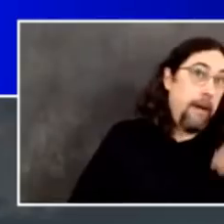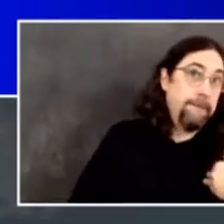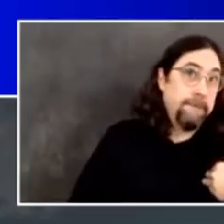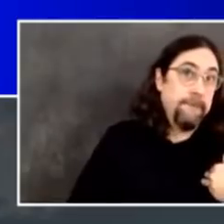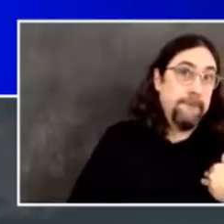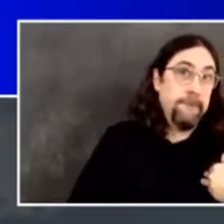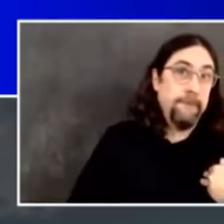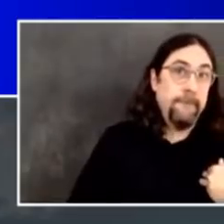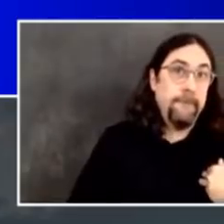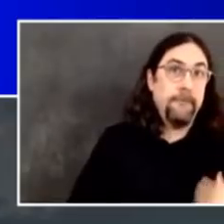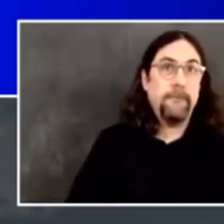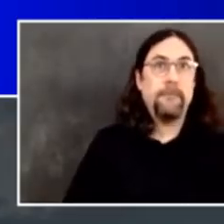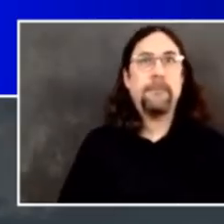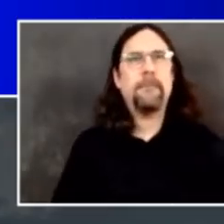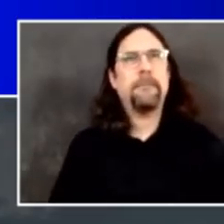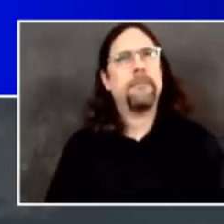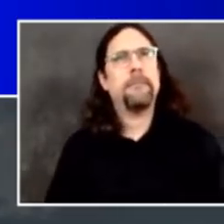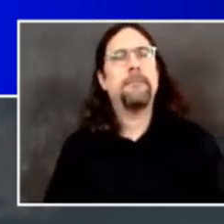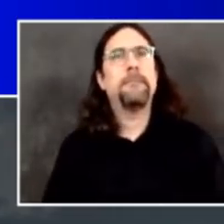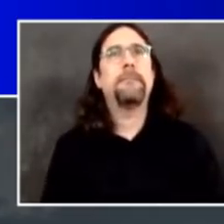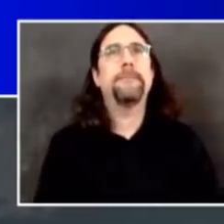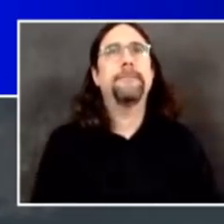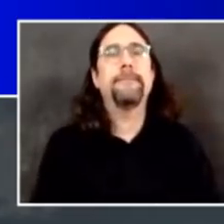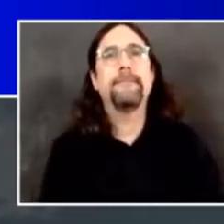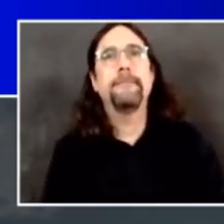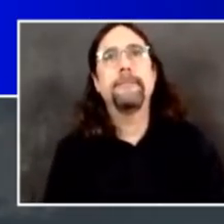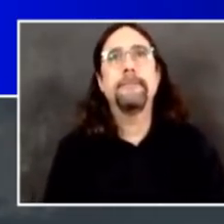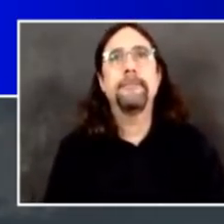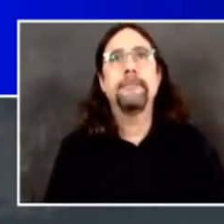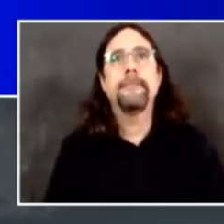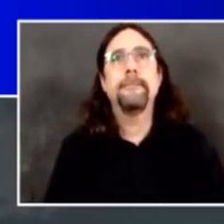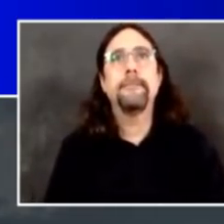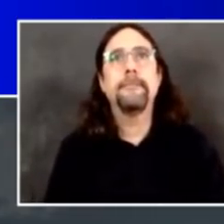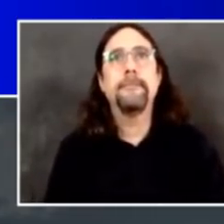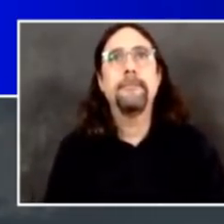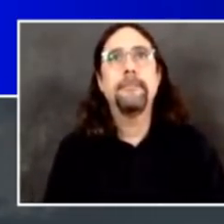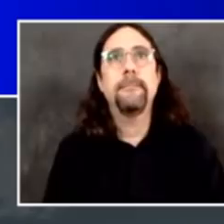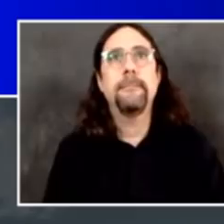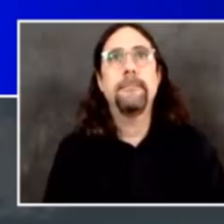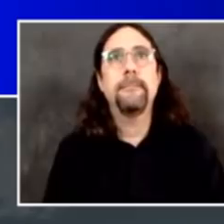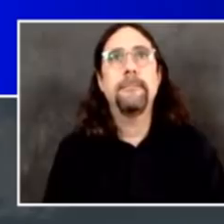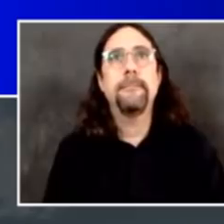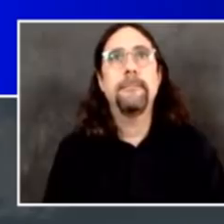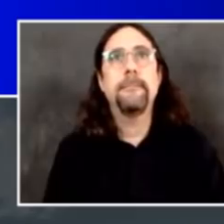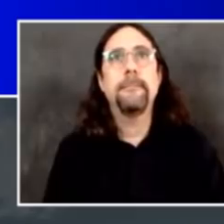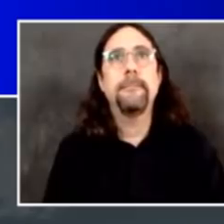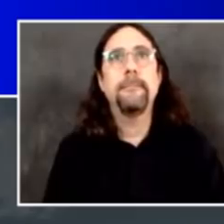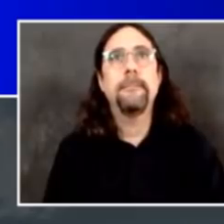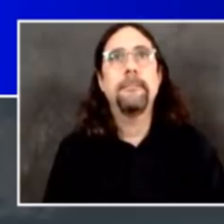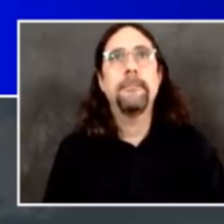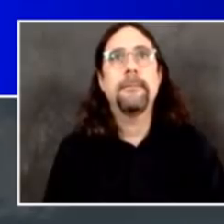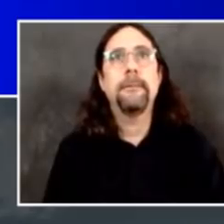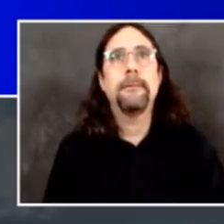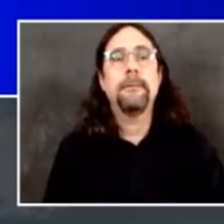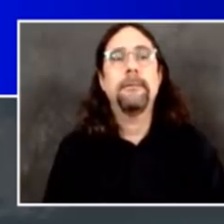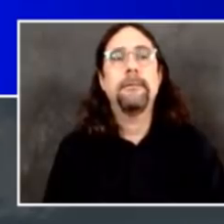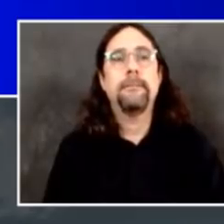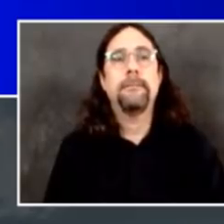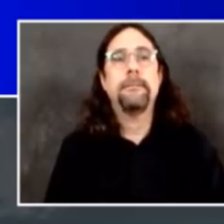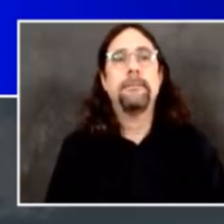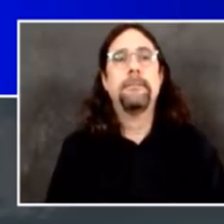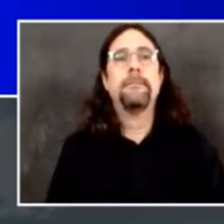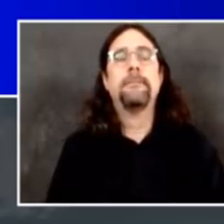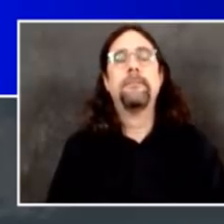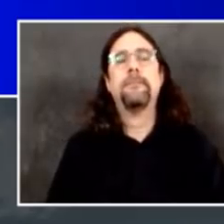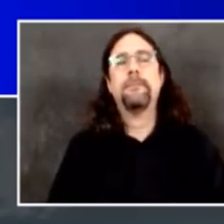not. 5 million of these will be given out. Now, these are reusable so long as they stay